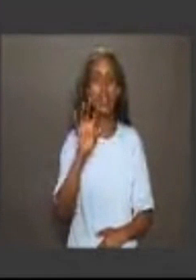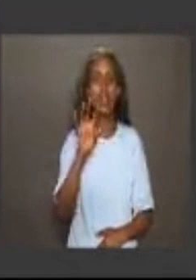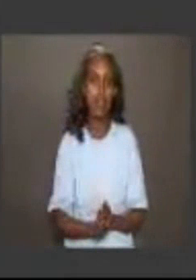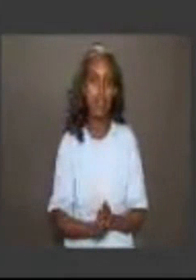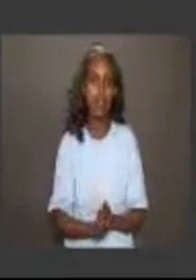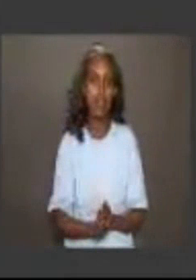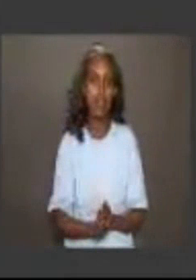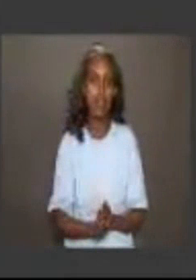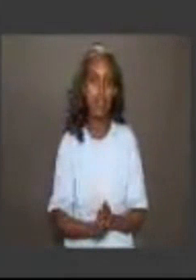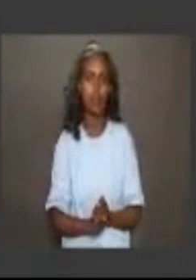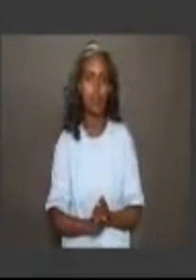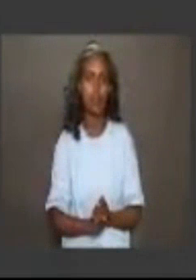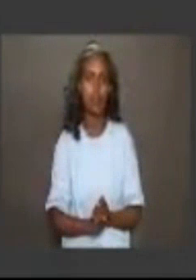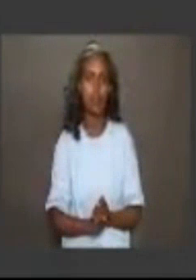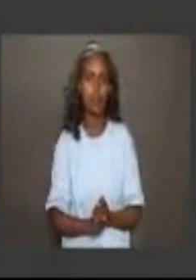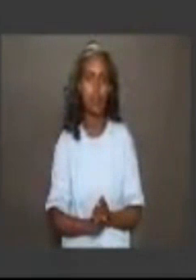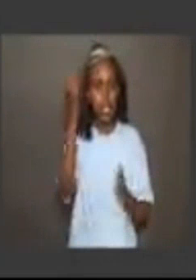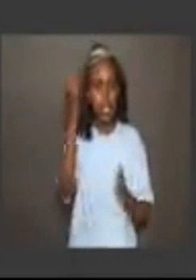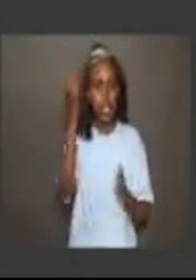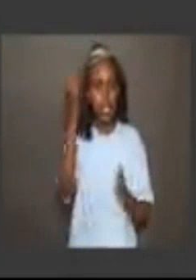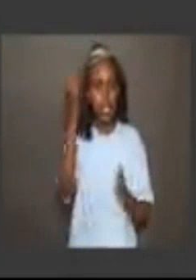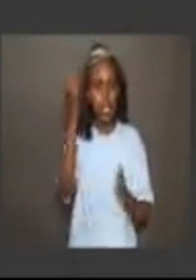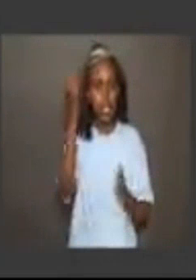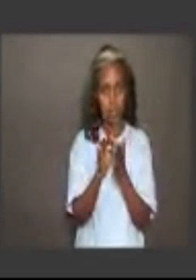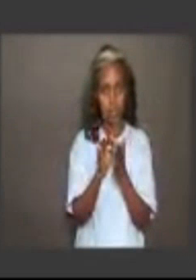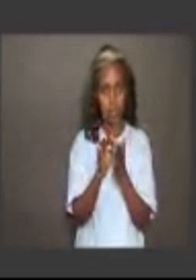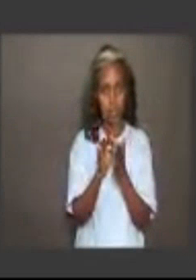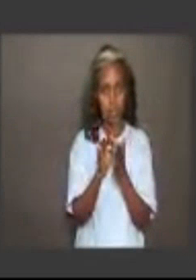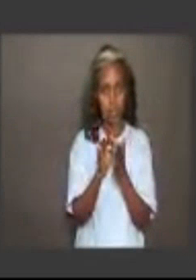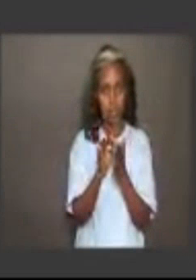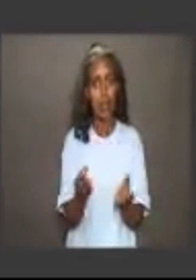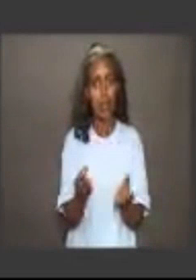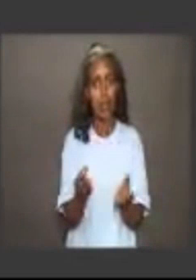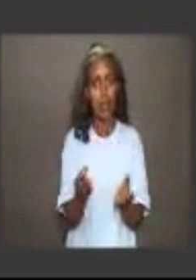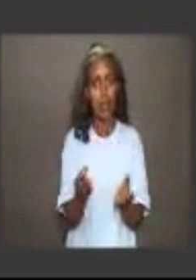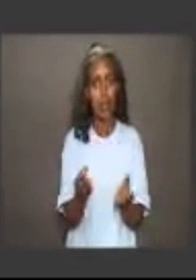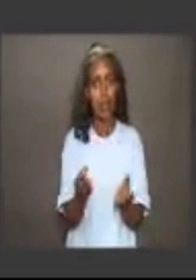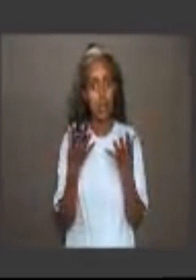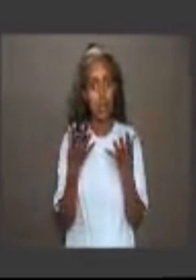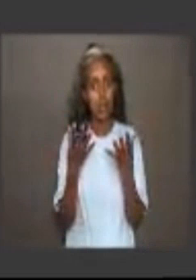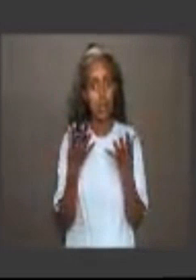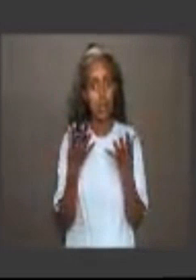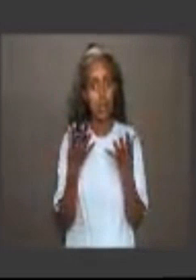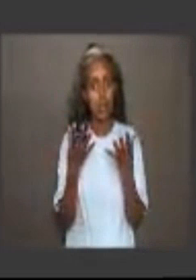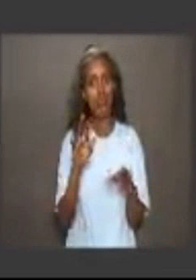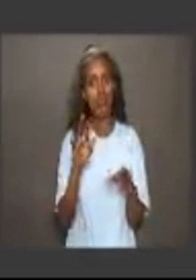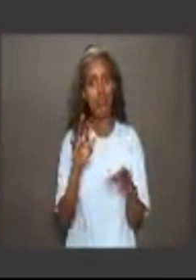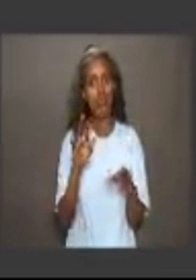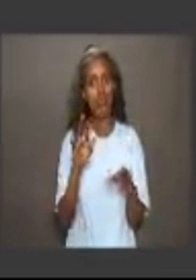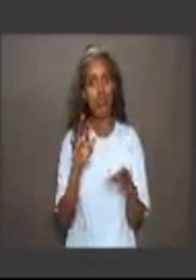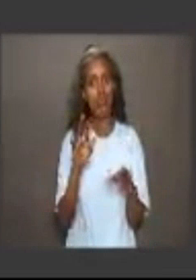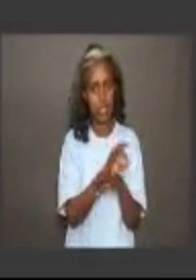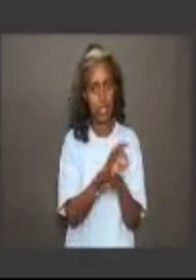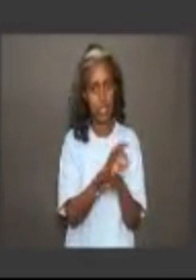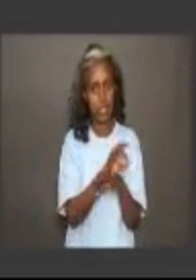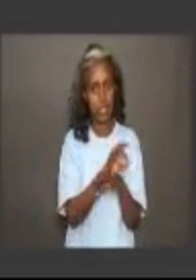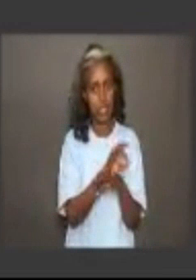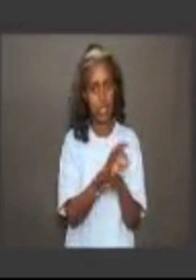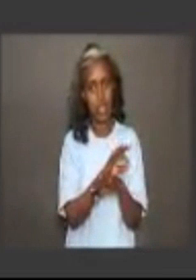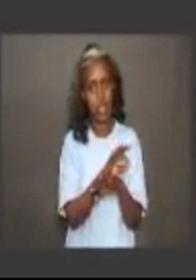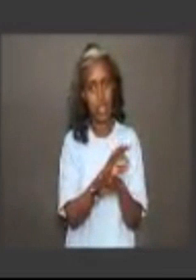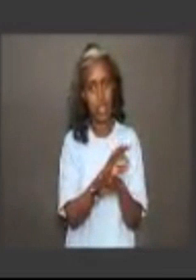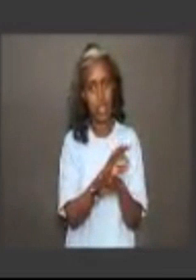A natural number that has more than 2 factors is called a